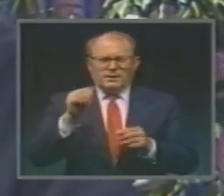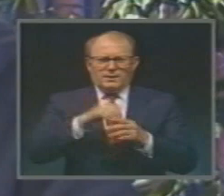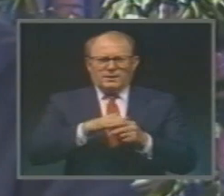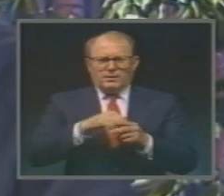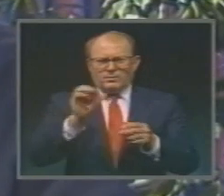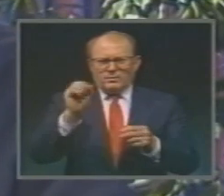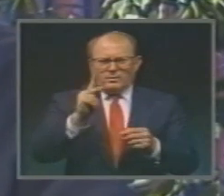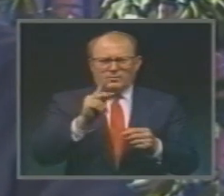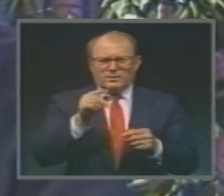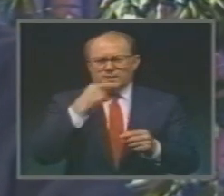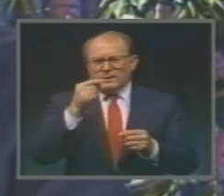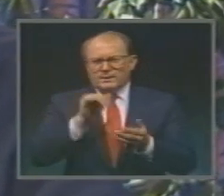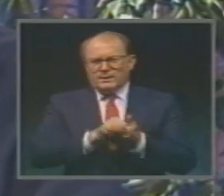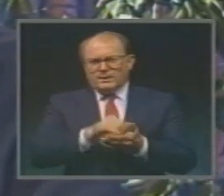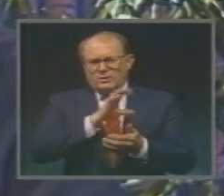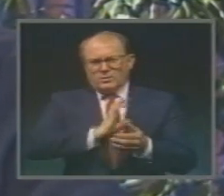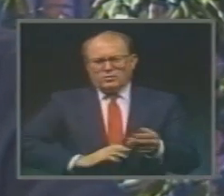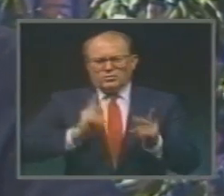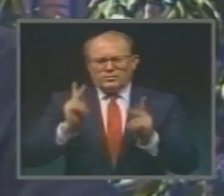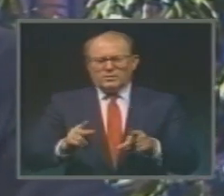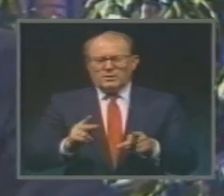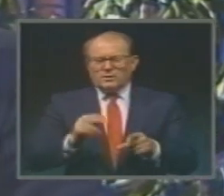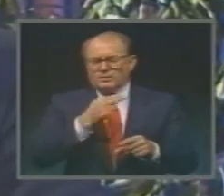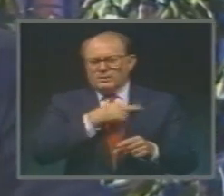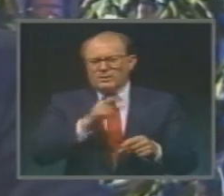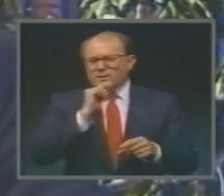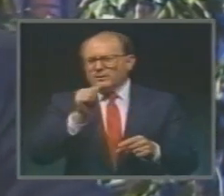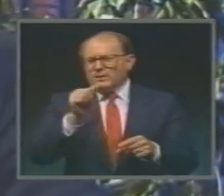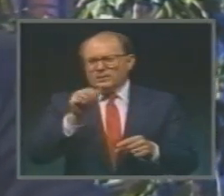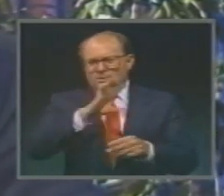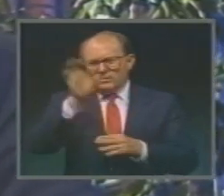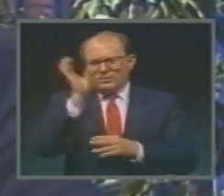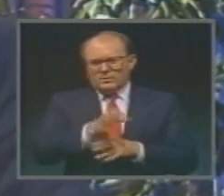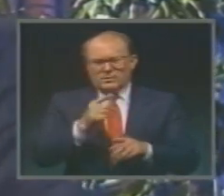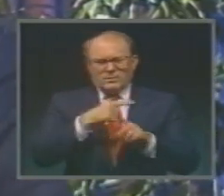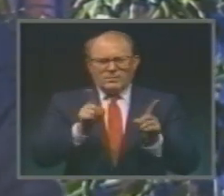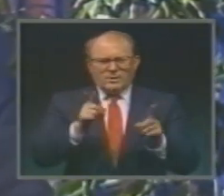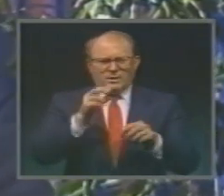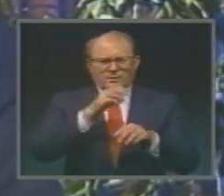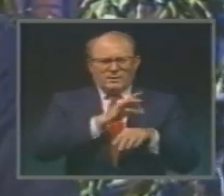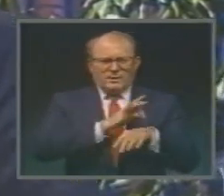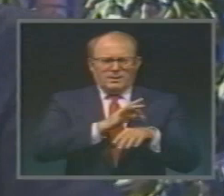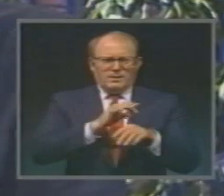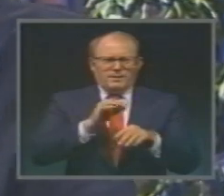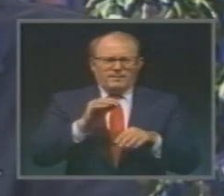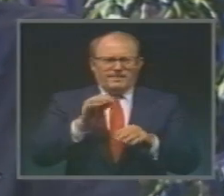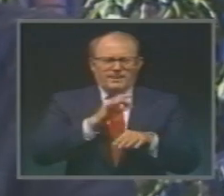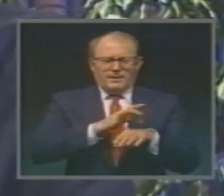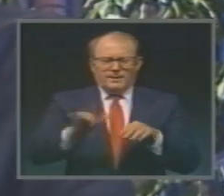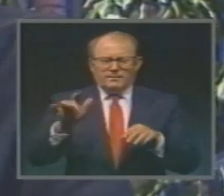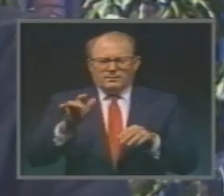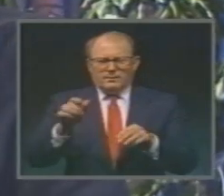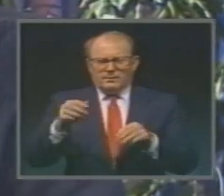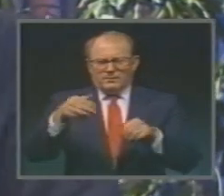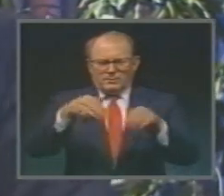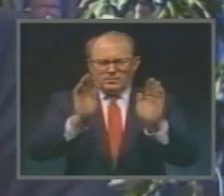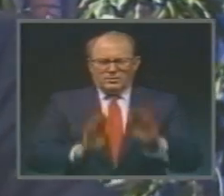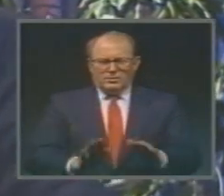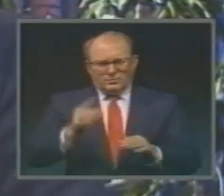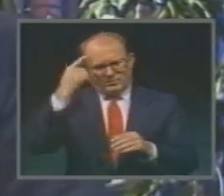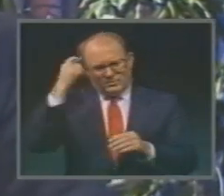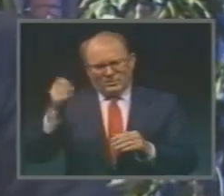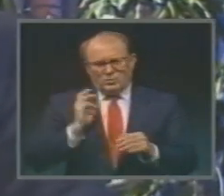shouldn't be a cross, but an empty tomb. Because we serve a risen